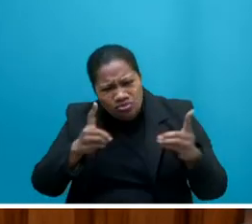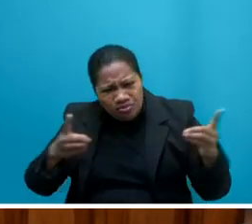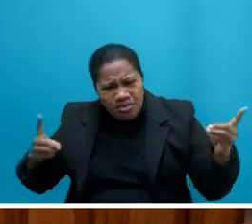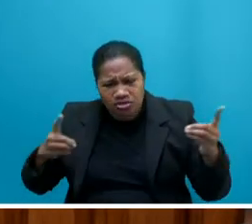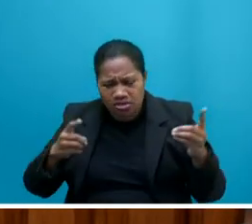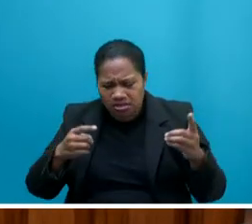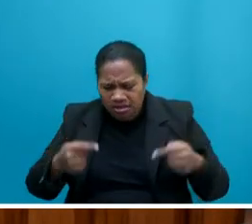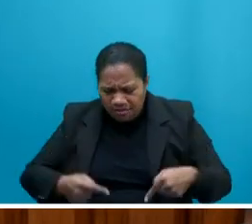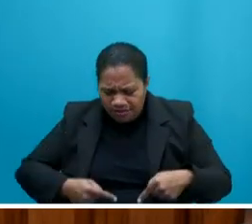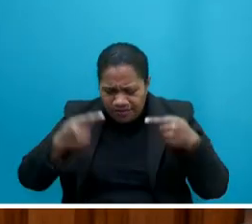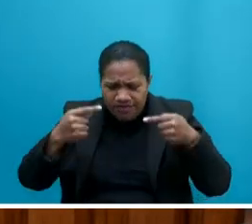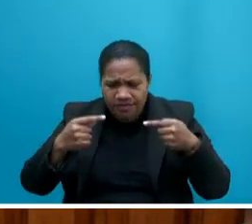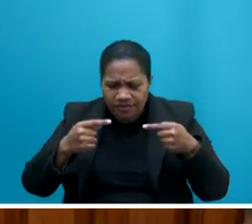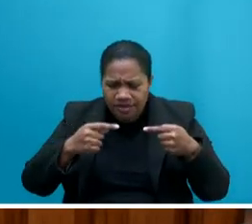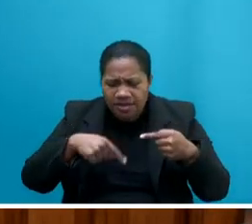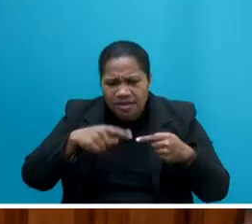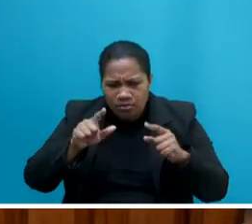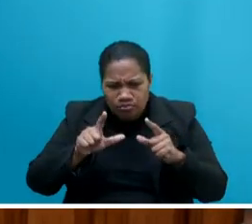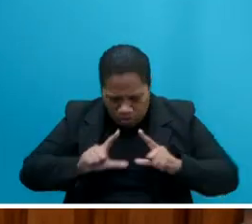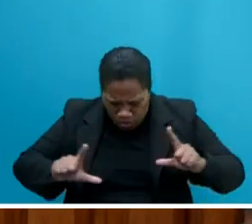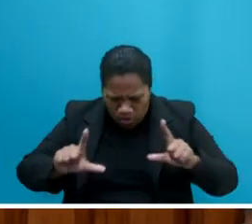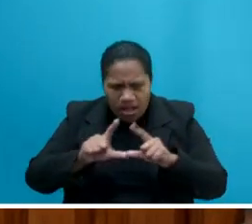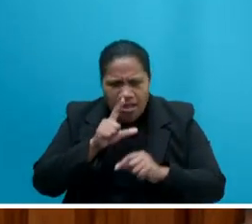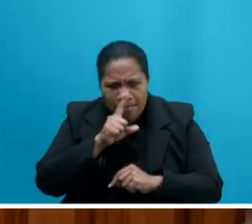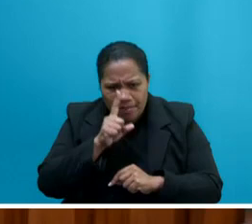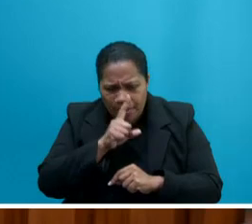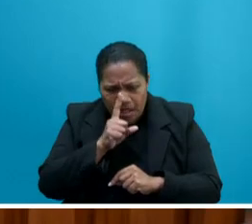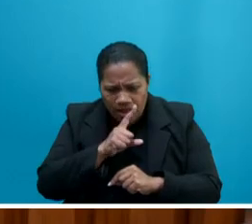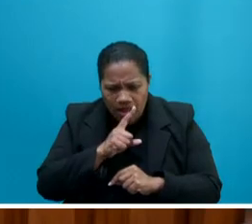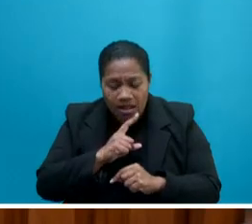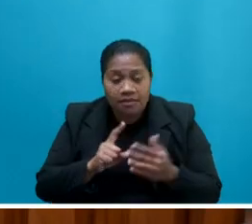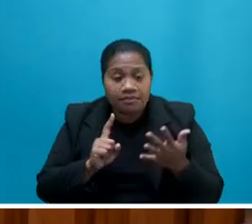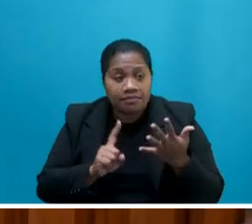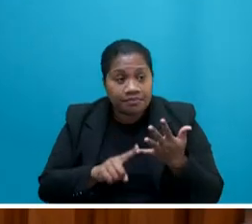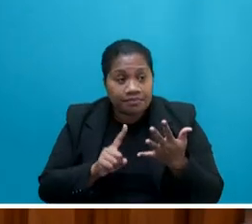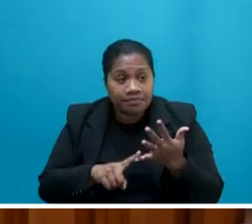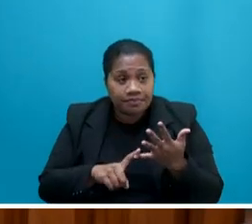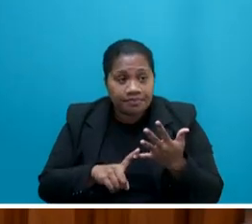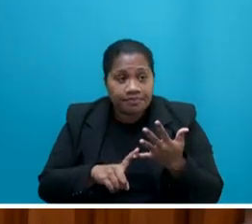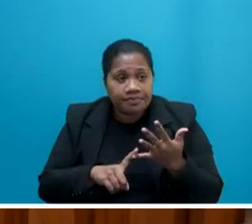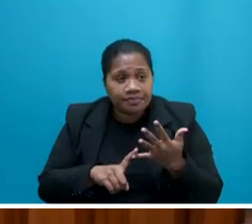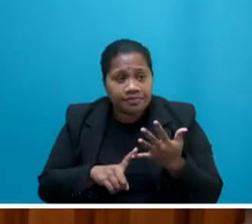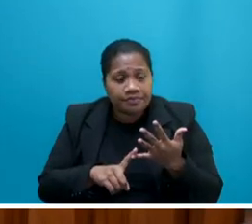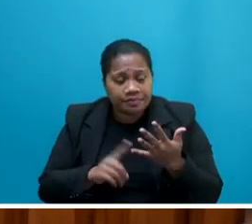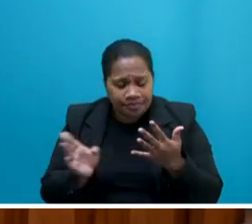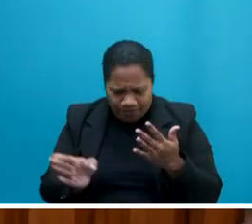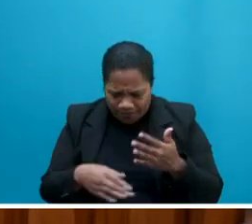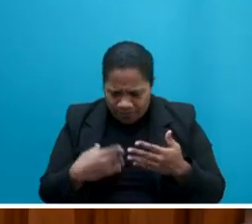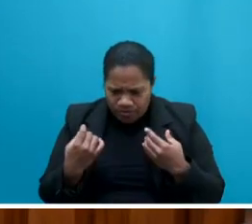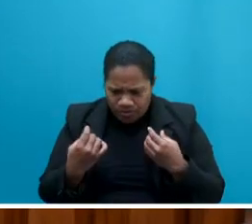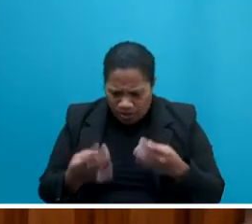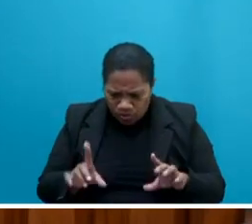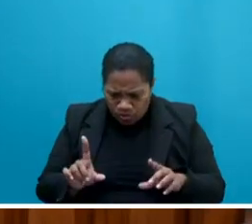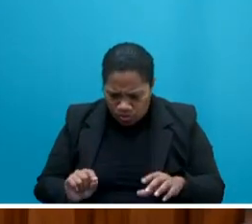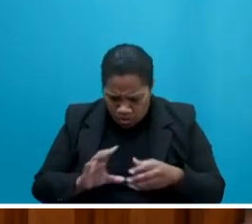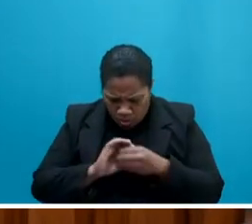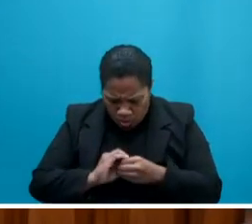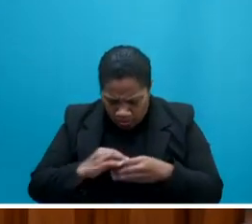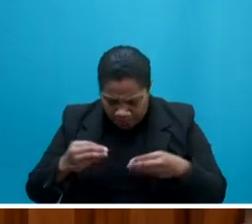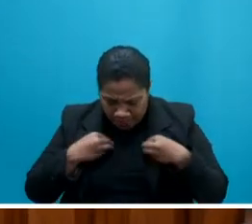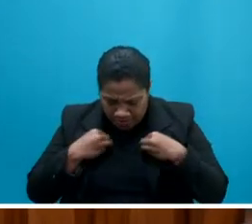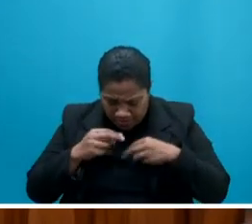enter business. Number five, the low rating for ease to do business in Fiji in comparison to the